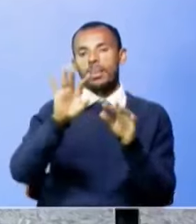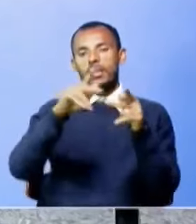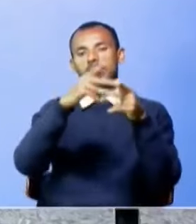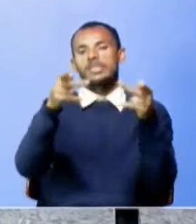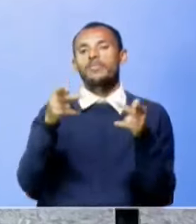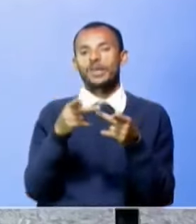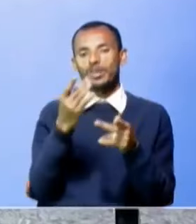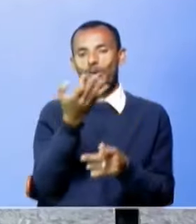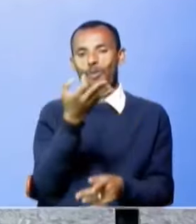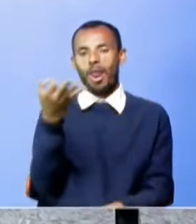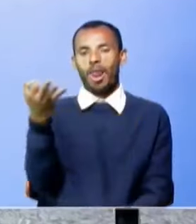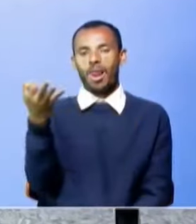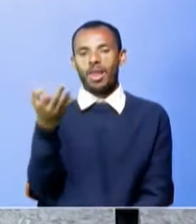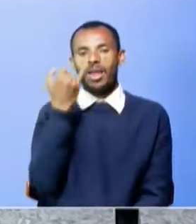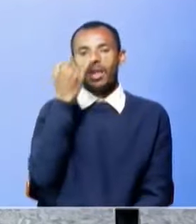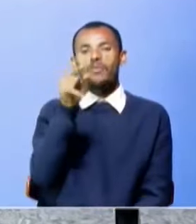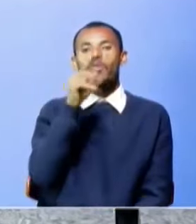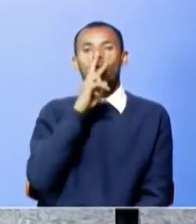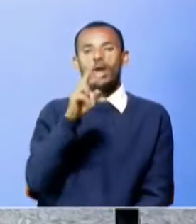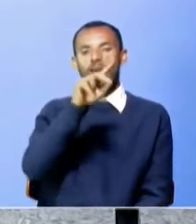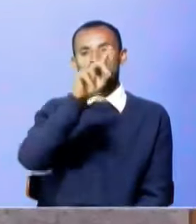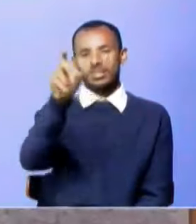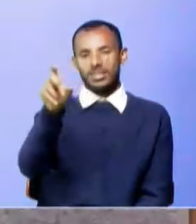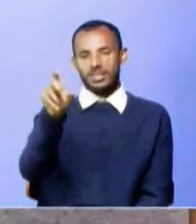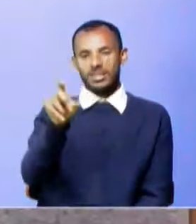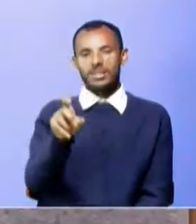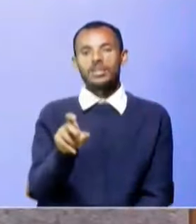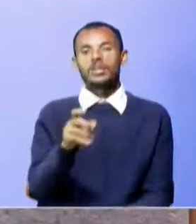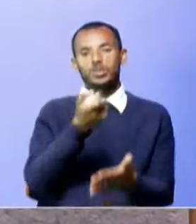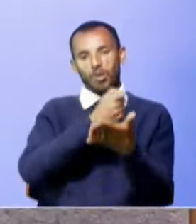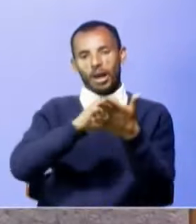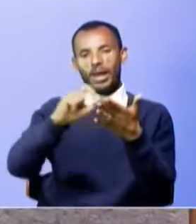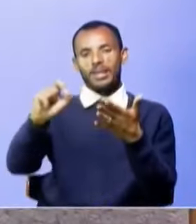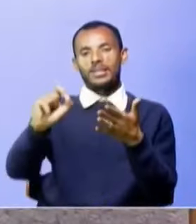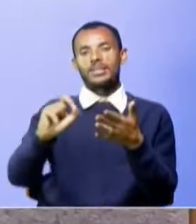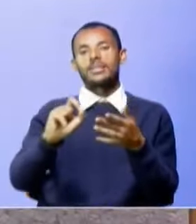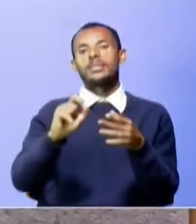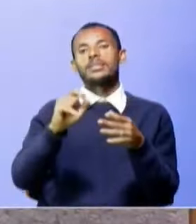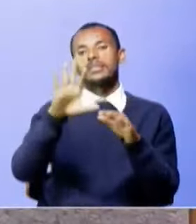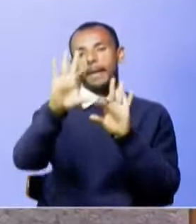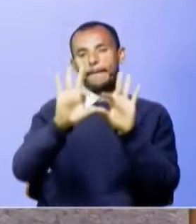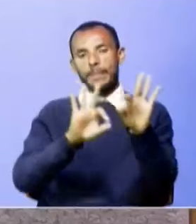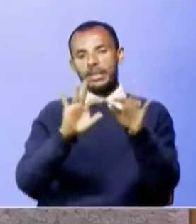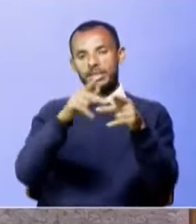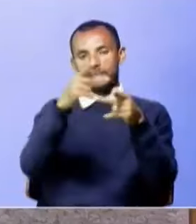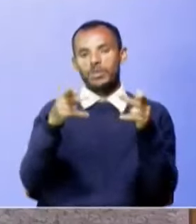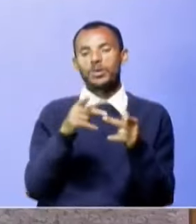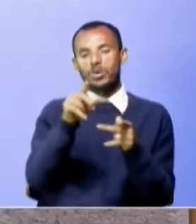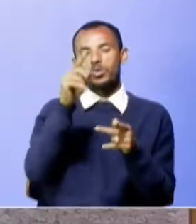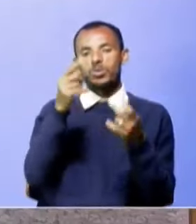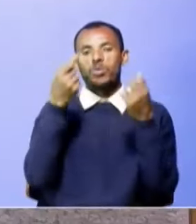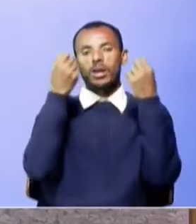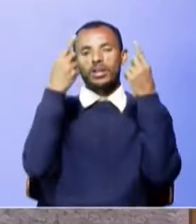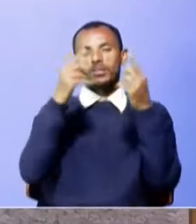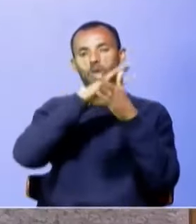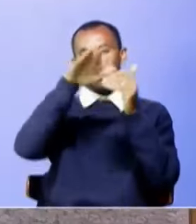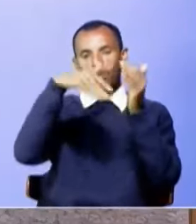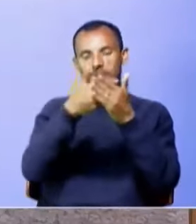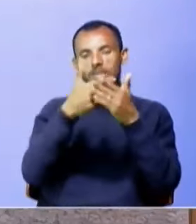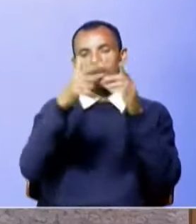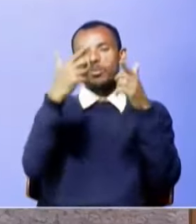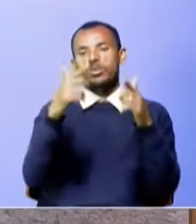Well, if you are asked to write the sample space, you need to consider all the